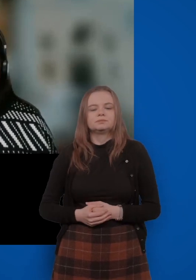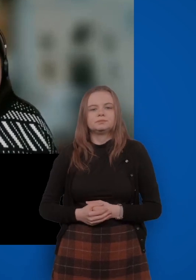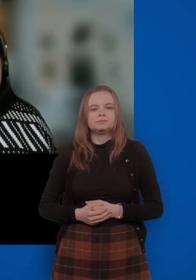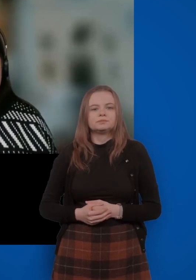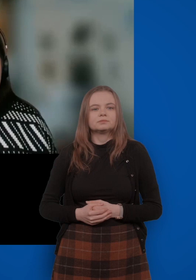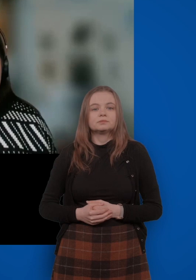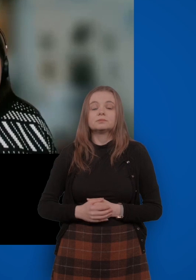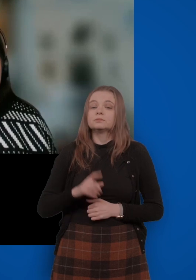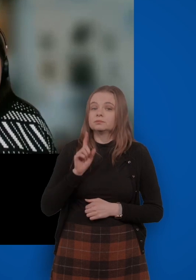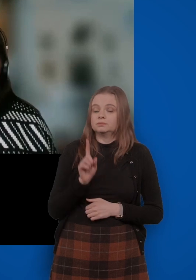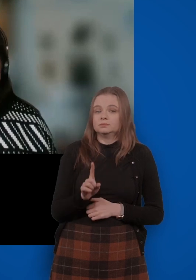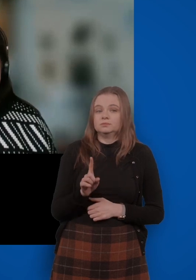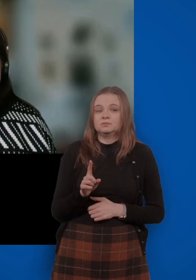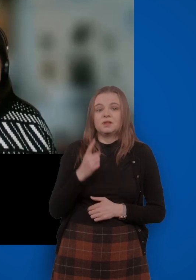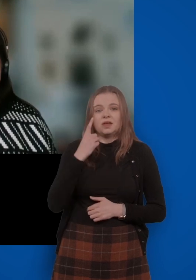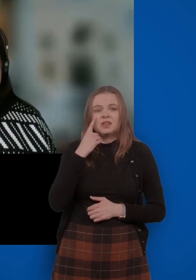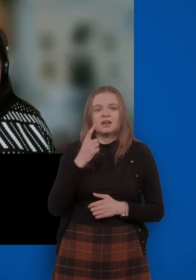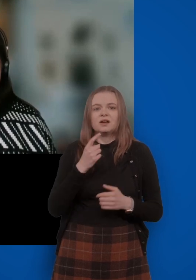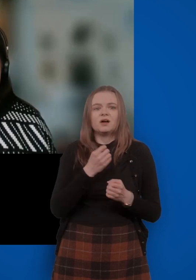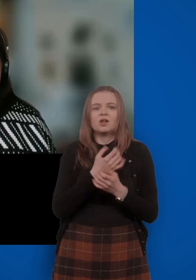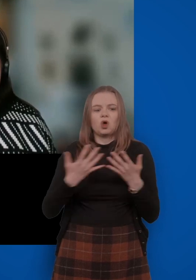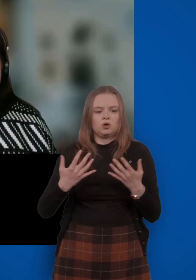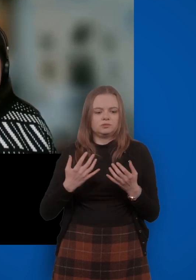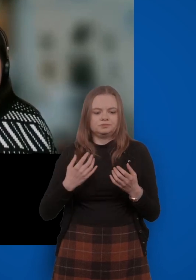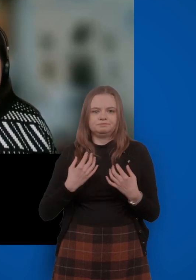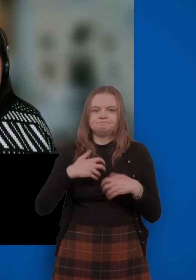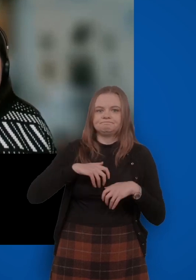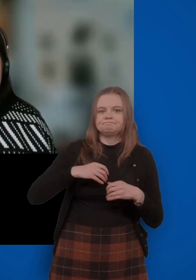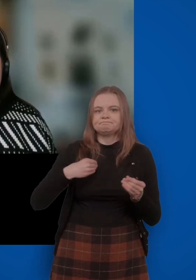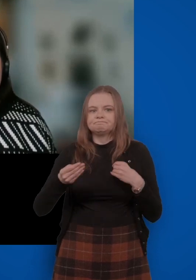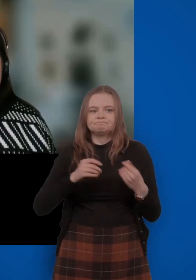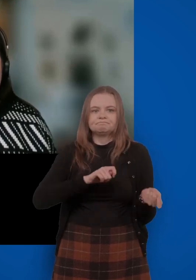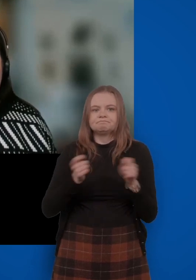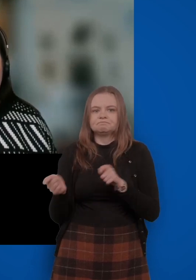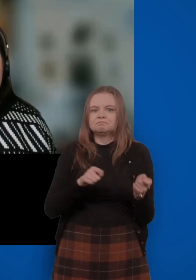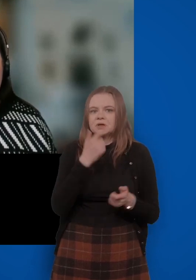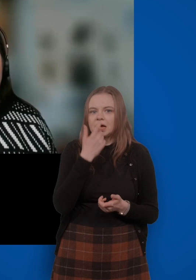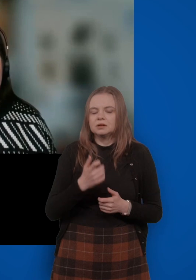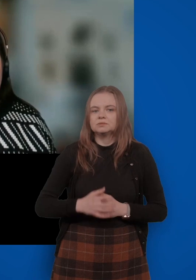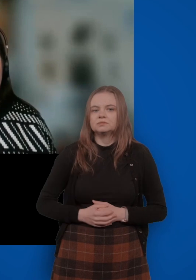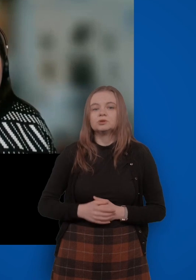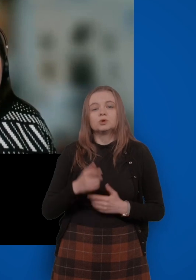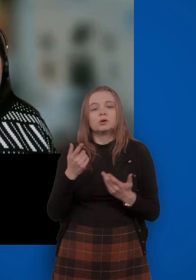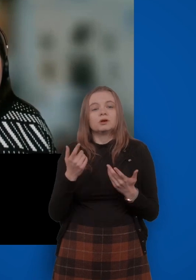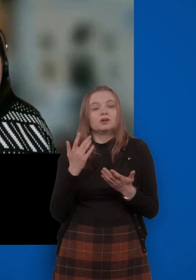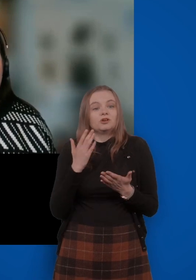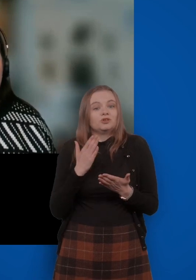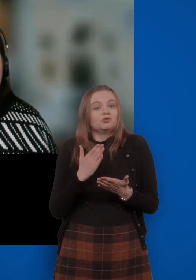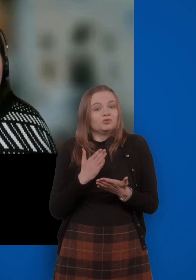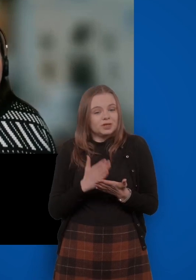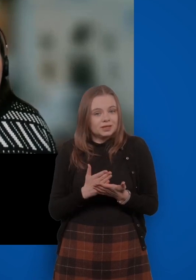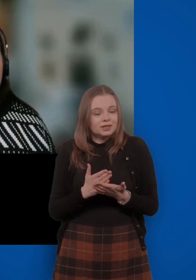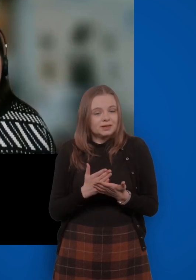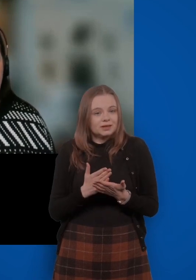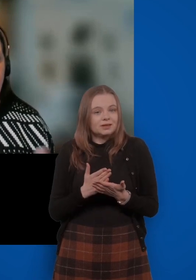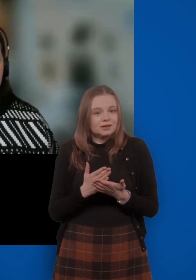But on the other hand, I think a lot of it will be quite transferable or adaptable. So I think in principle, it's something